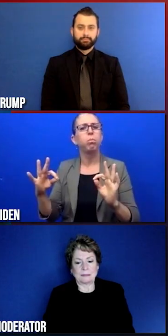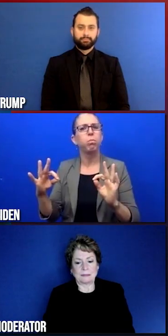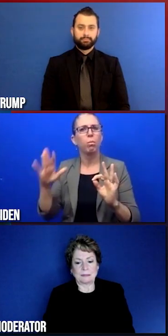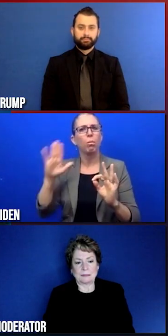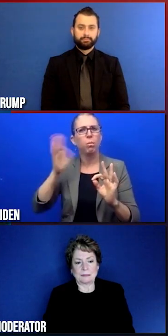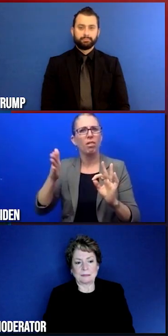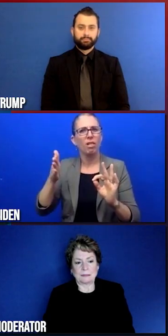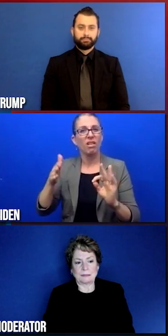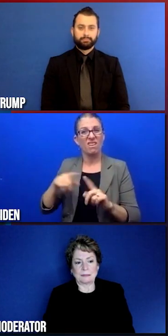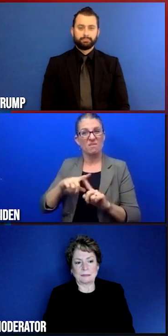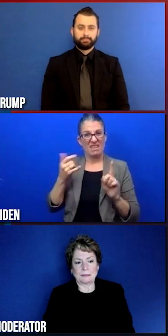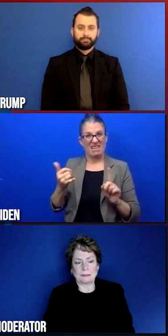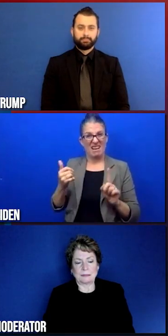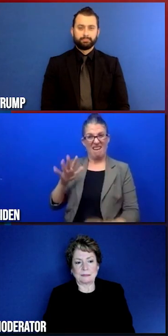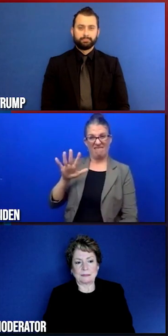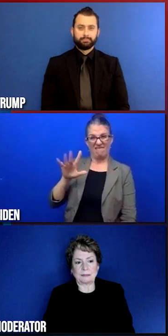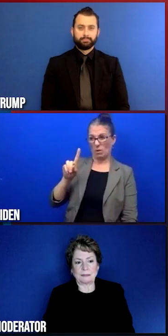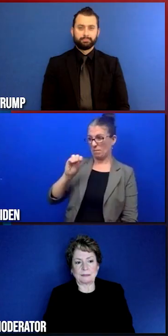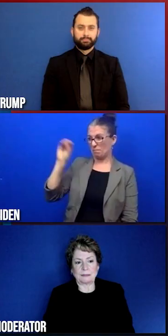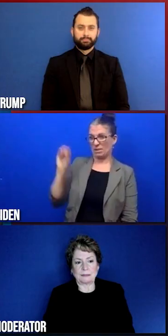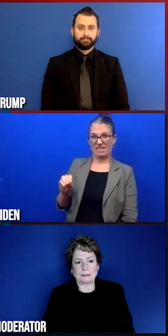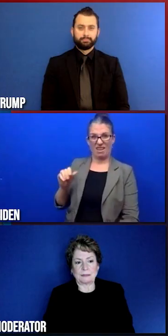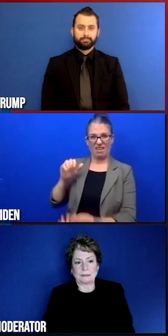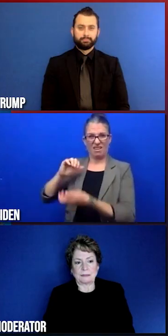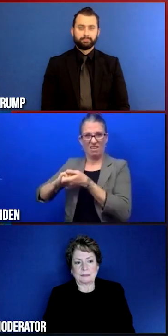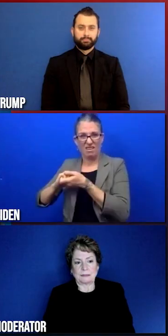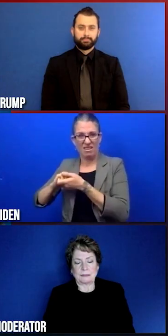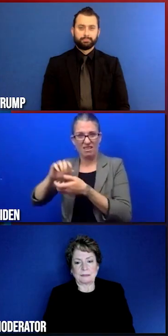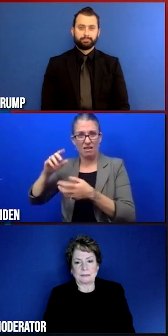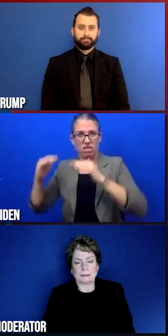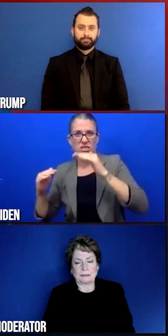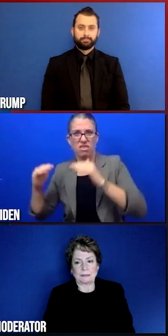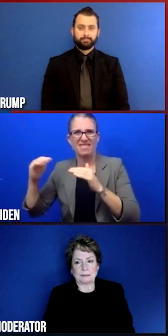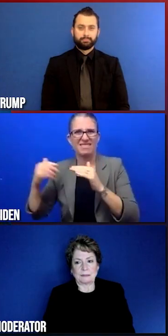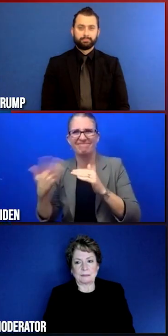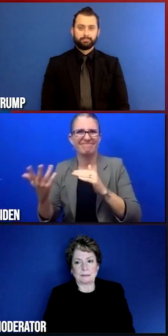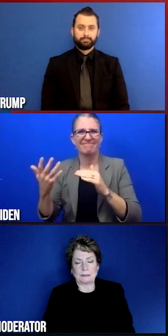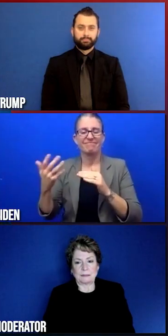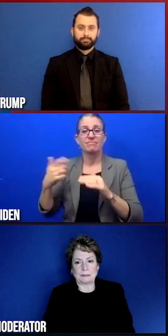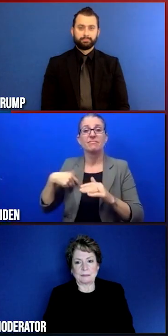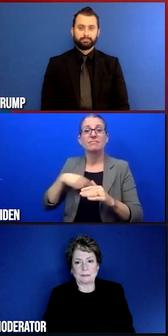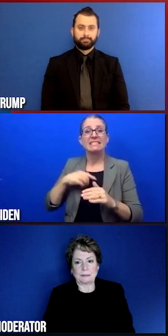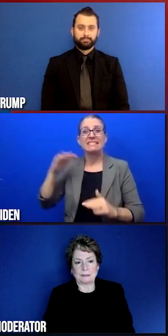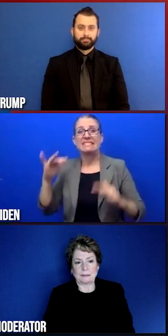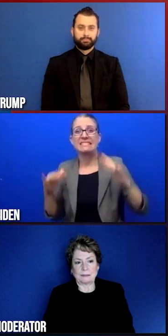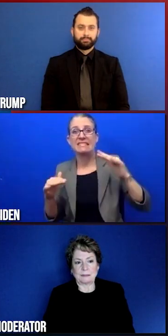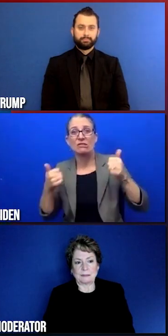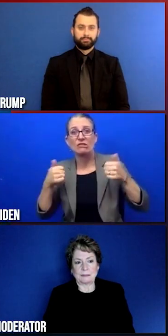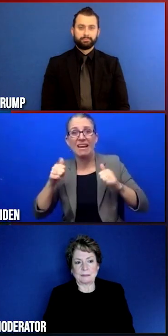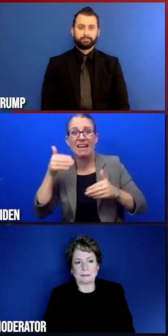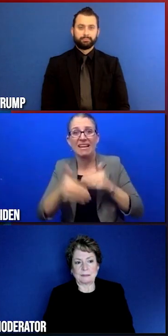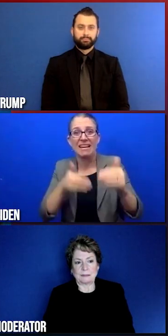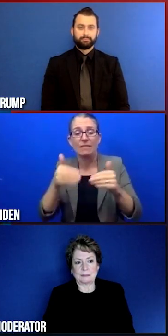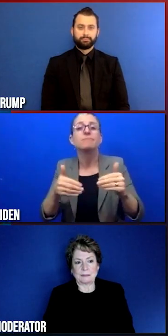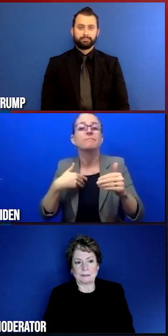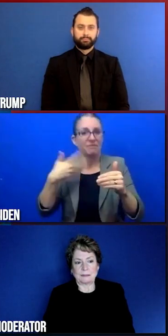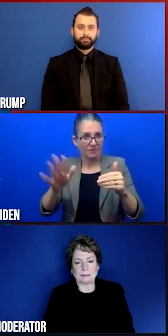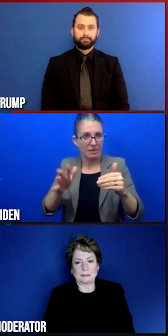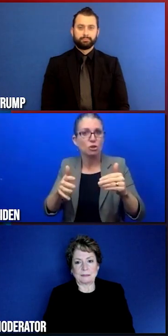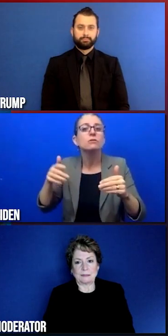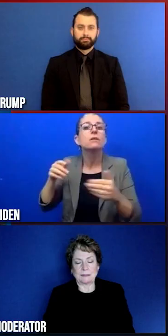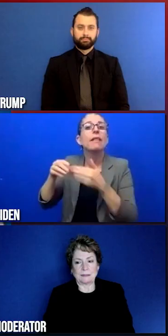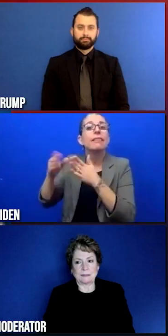have to play by the rules internationally as well. When I met with Xi, when I was still vice president, he said we're setting up